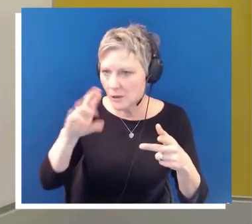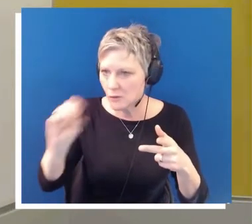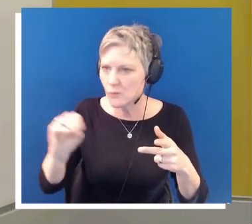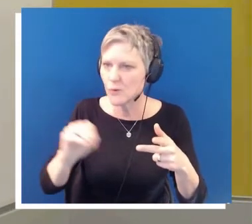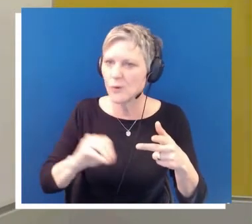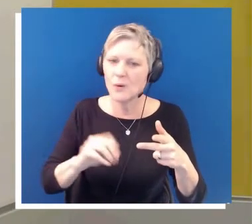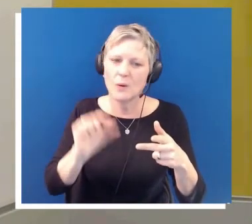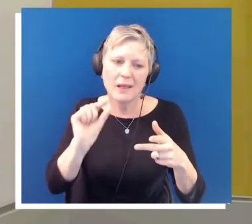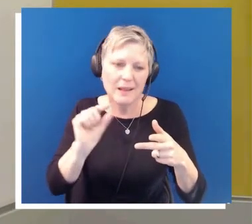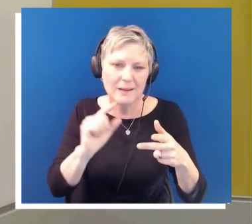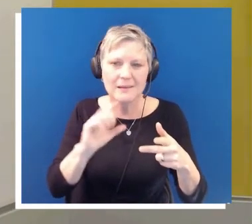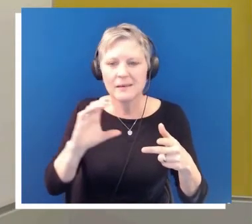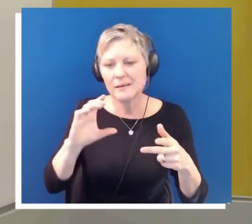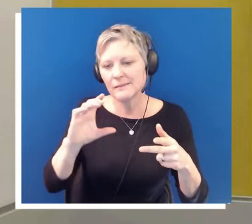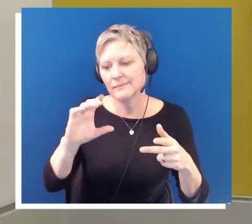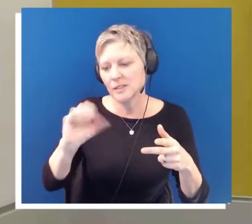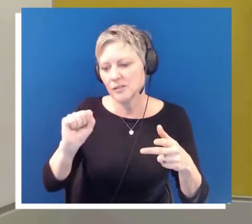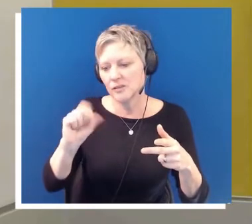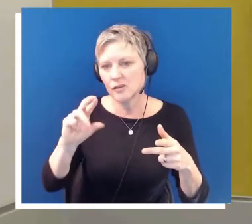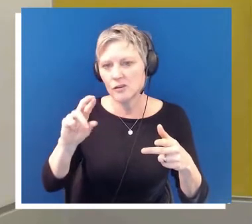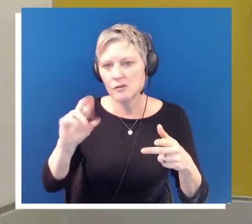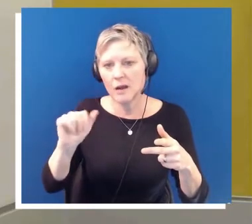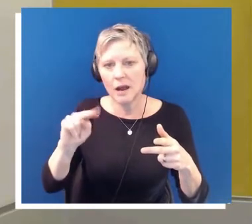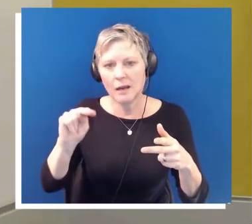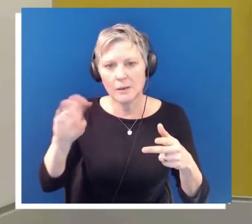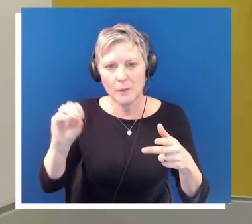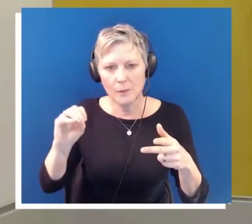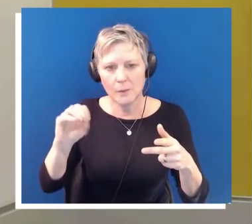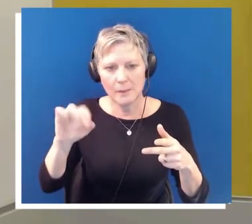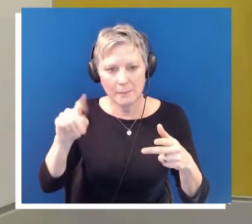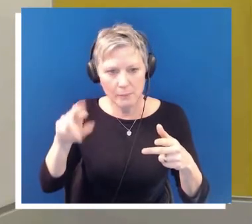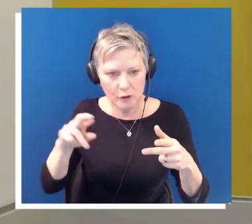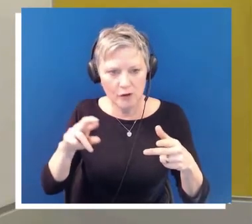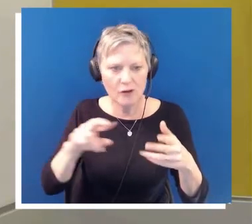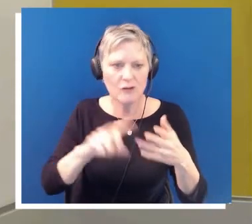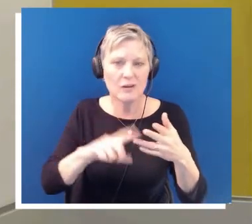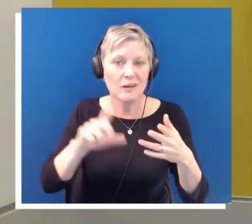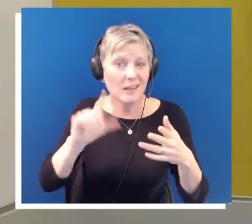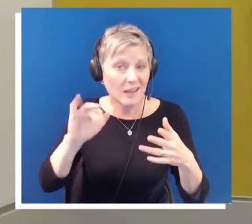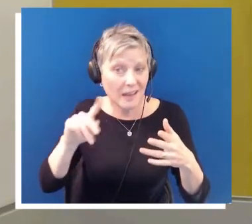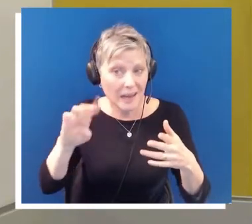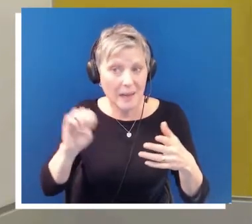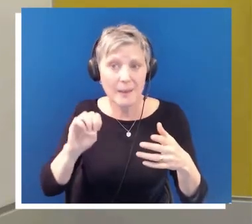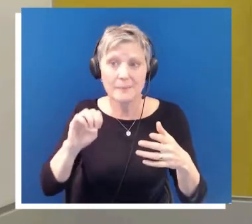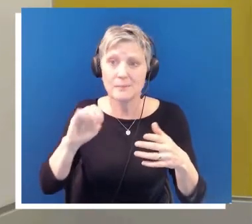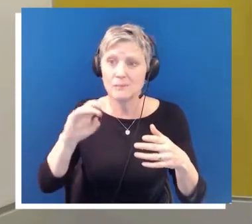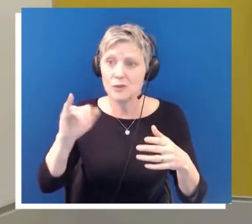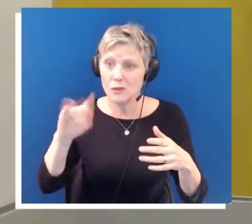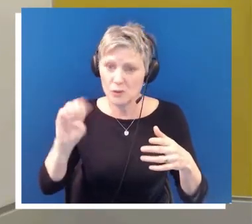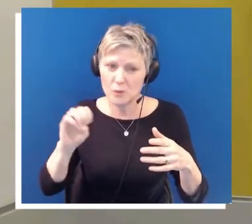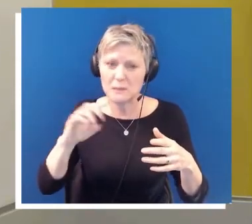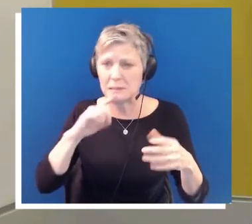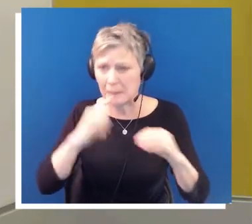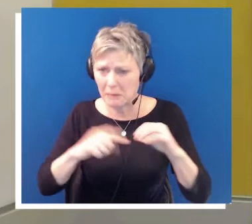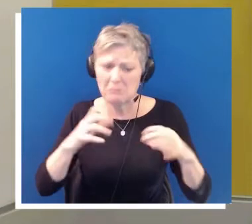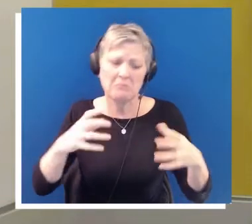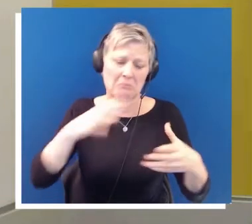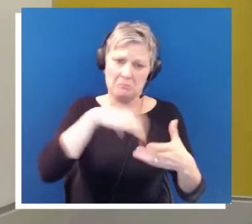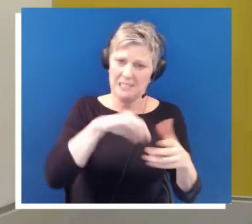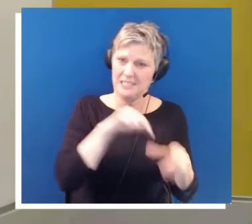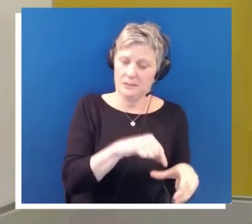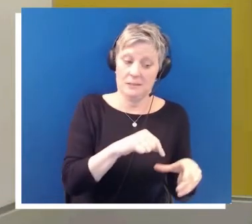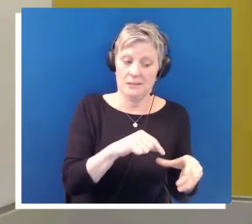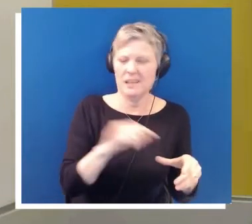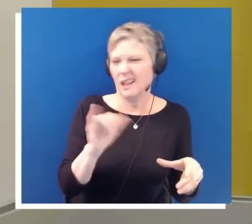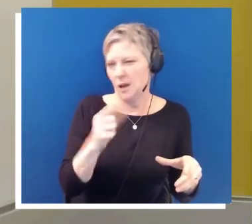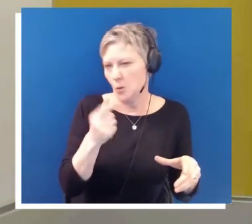of serrano pepper, some tomatoes, and lime juice. Okay, but in East Africa, this would be